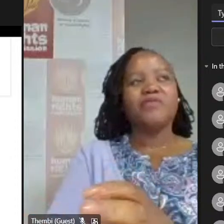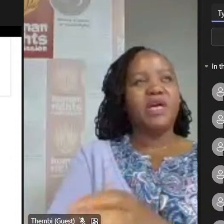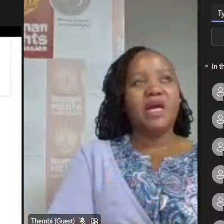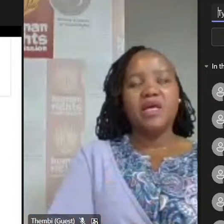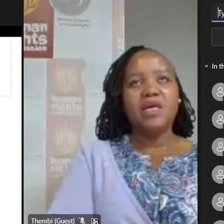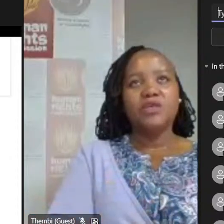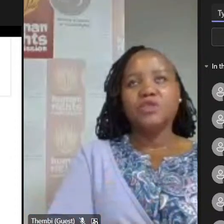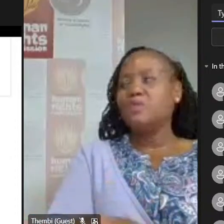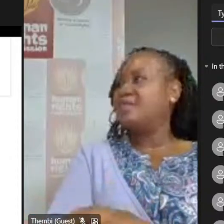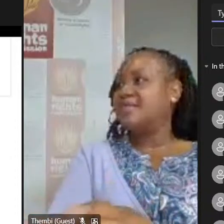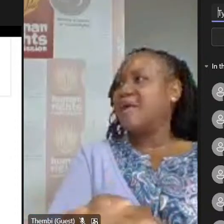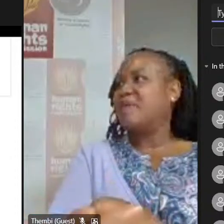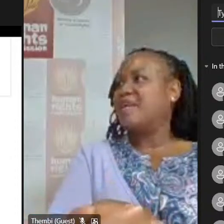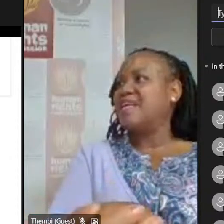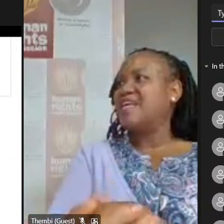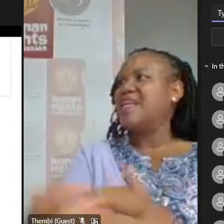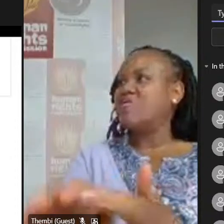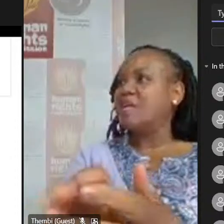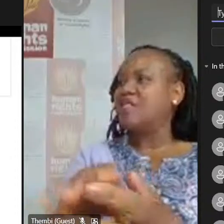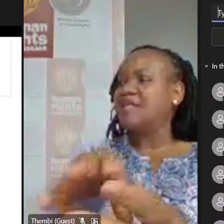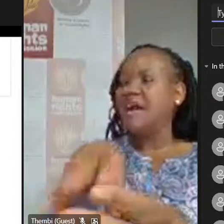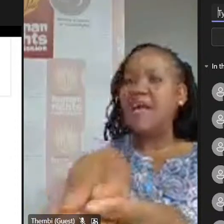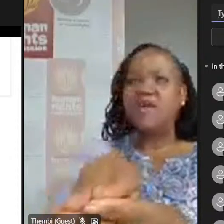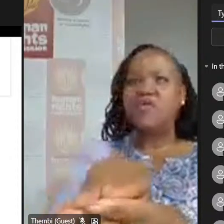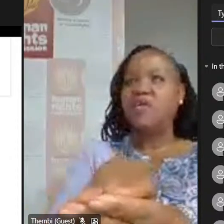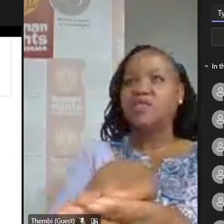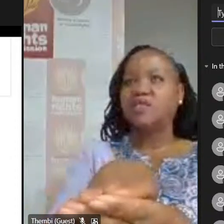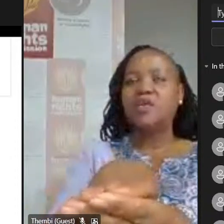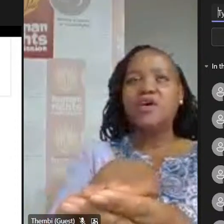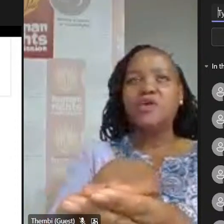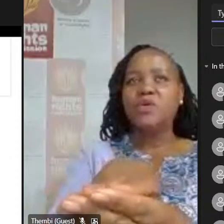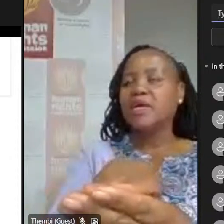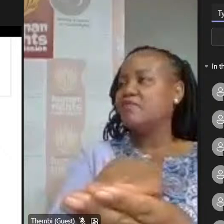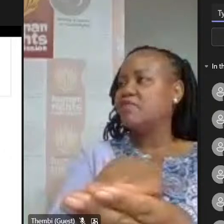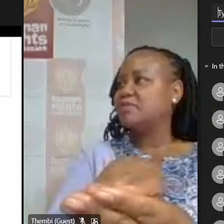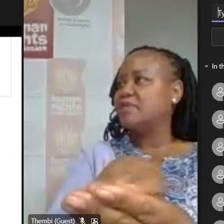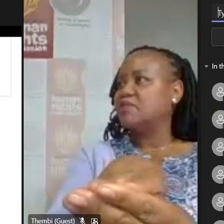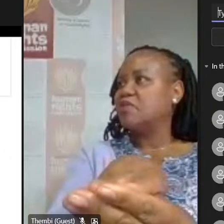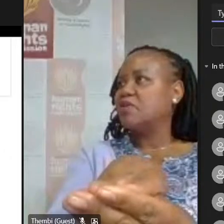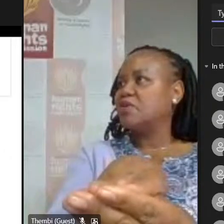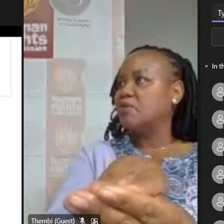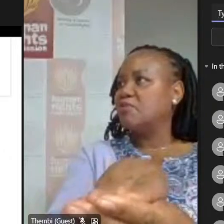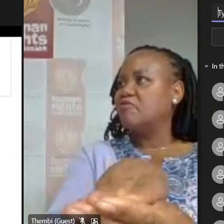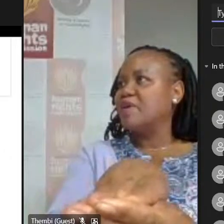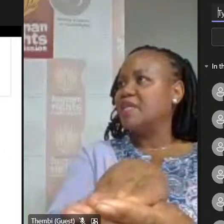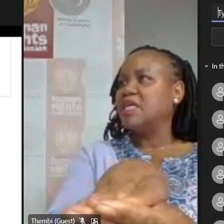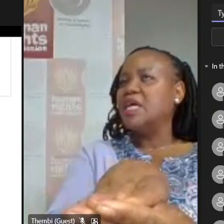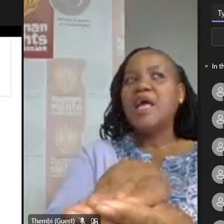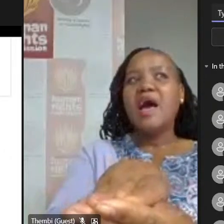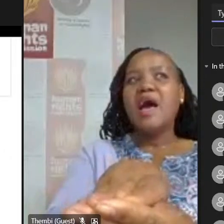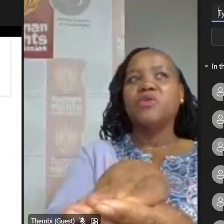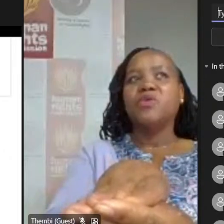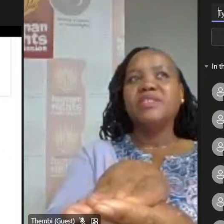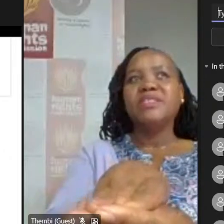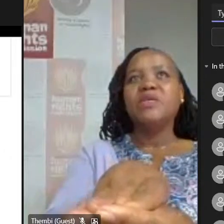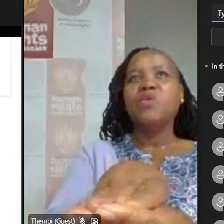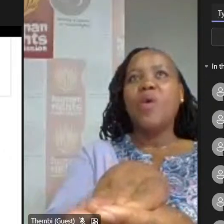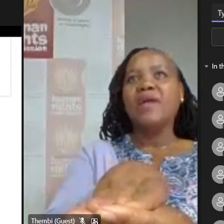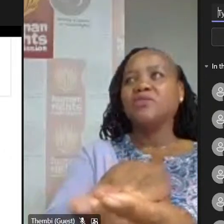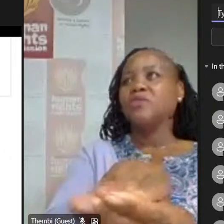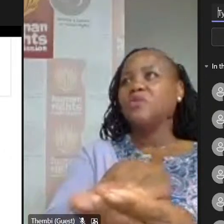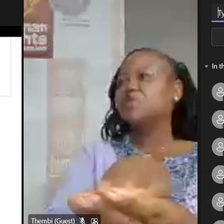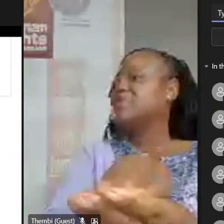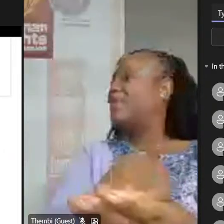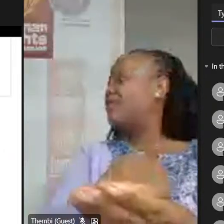South Africa, so much is happening in education, higher education. Look at the fees must fall, movement. I do not see